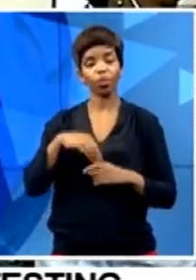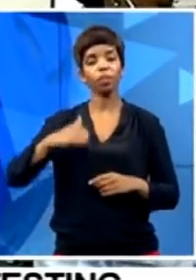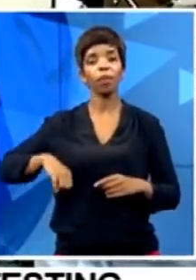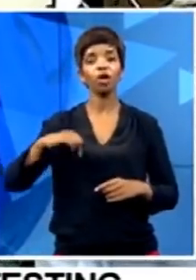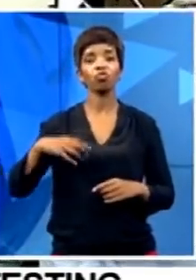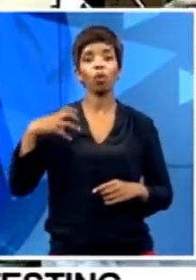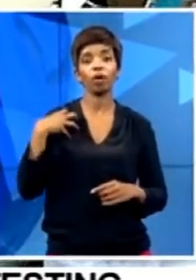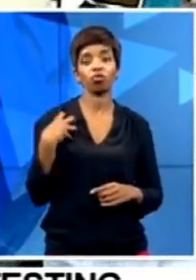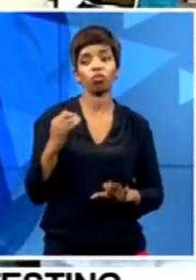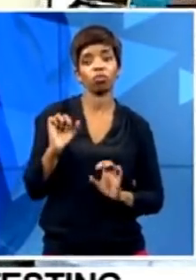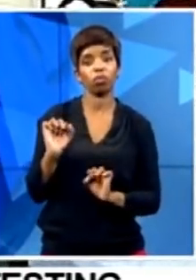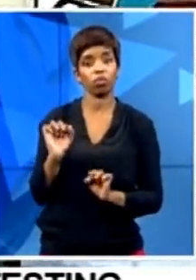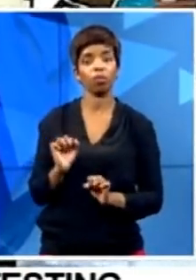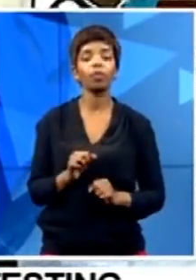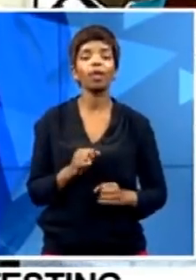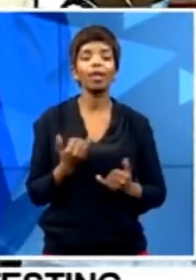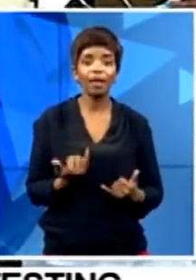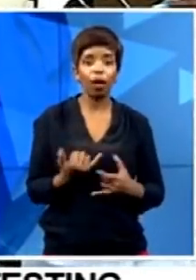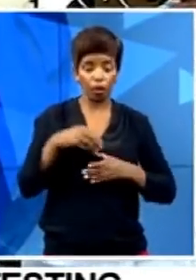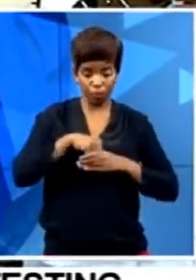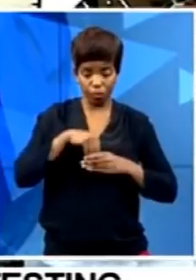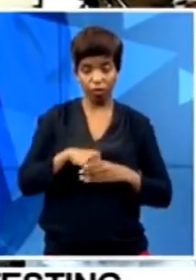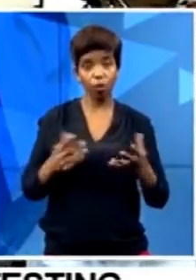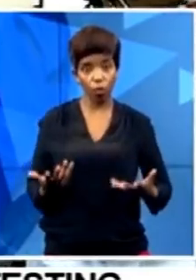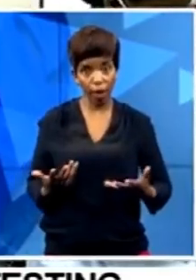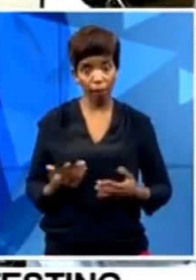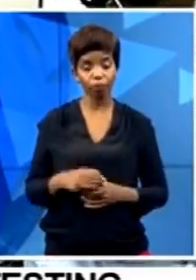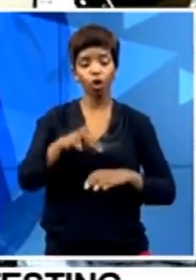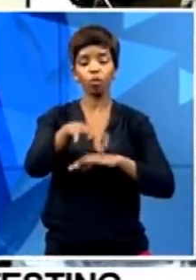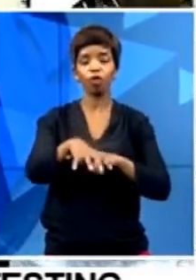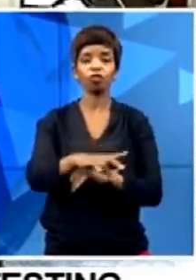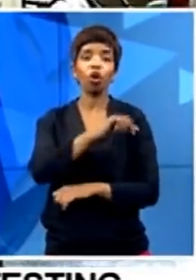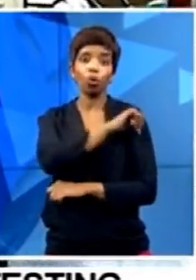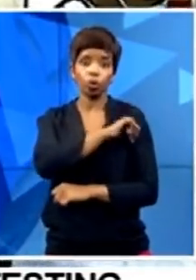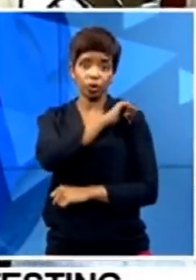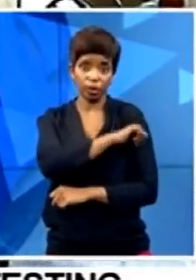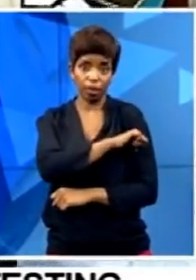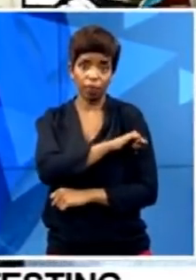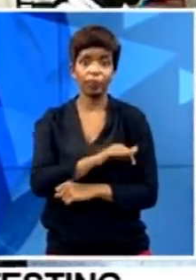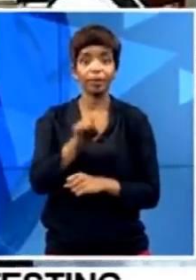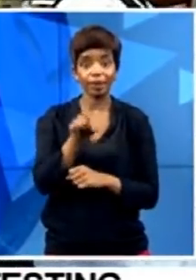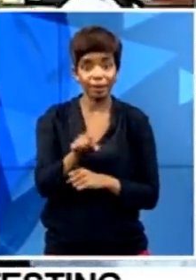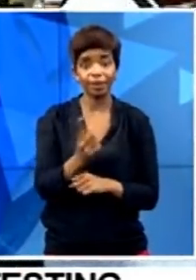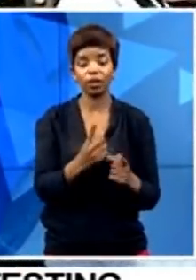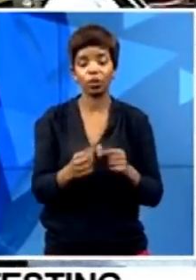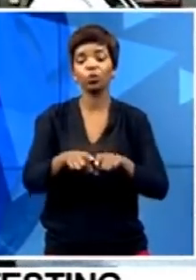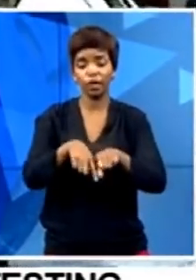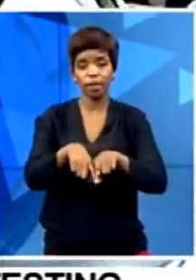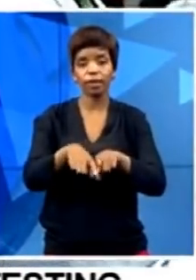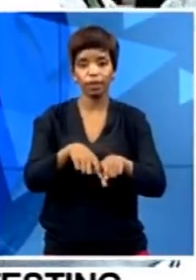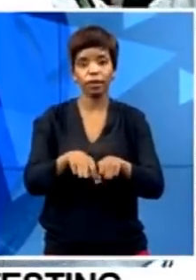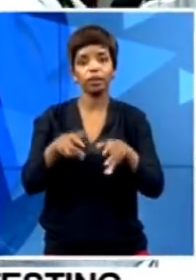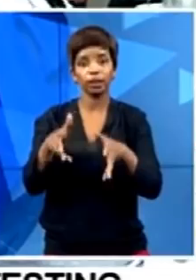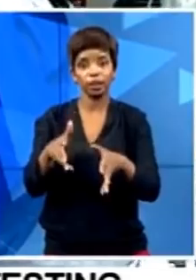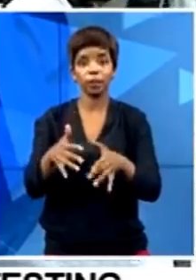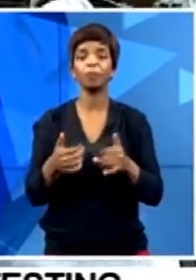at Provincial Hospital, which has now got a license to do testing in this vicinity. Now, the good side of that, Blaine, is that people will now